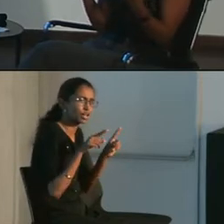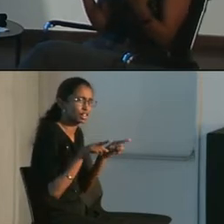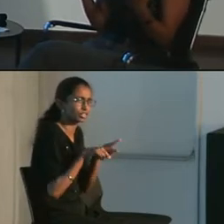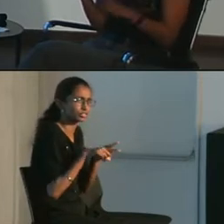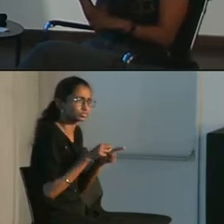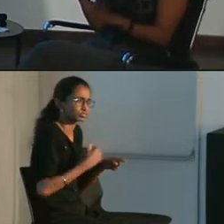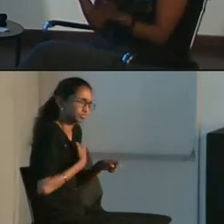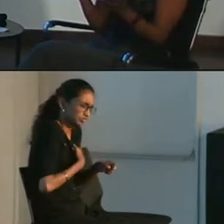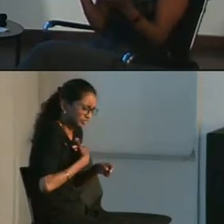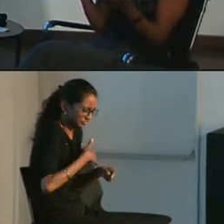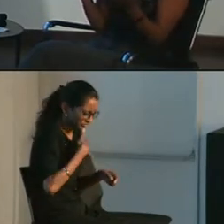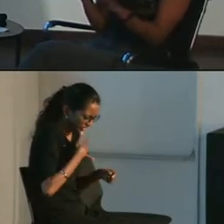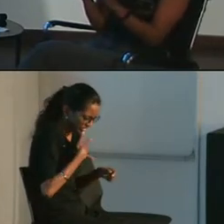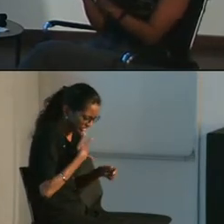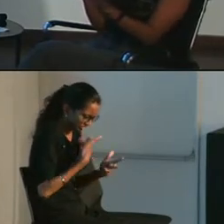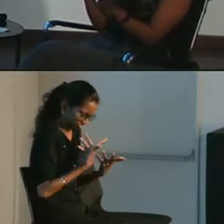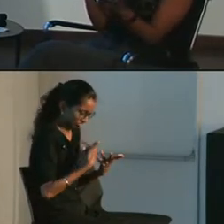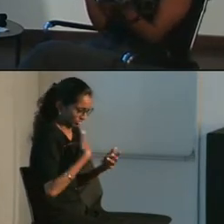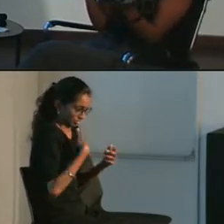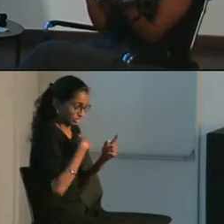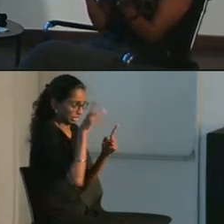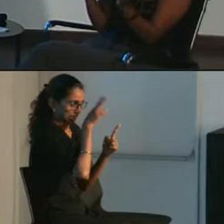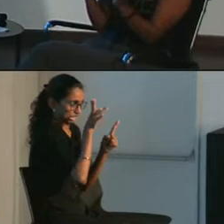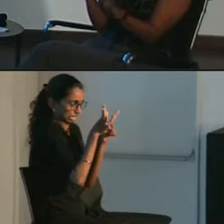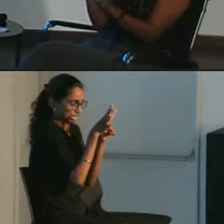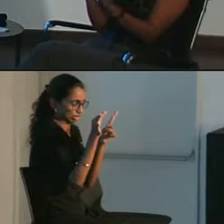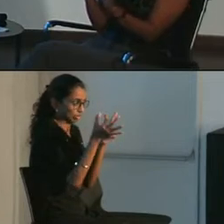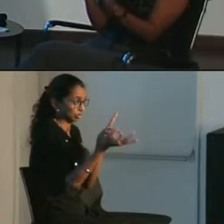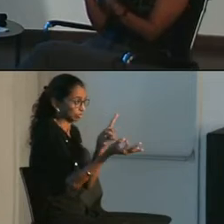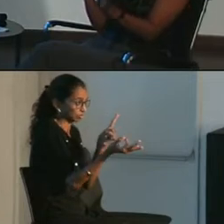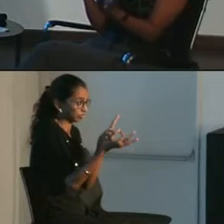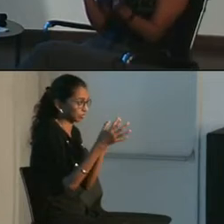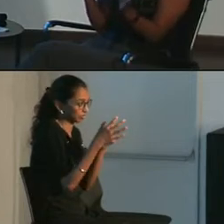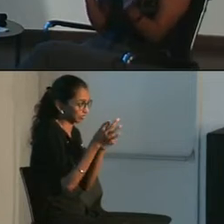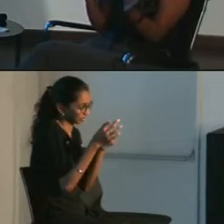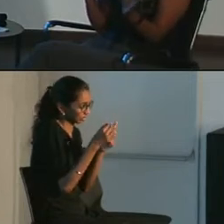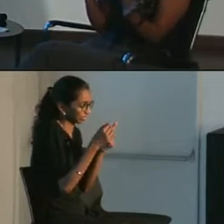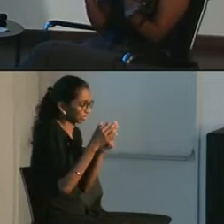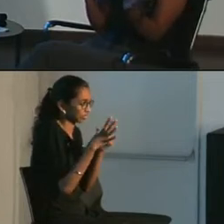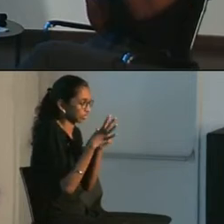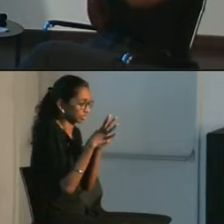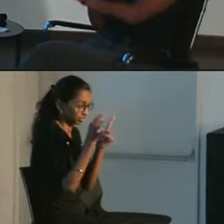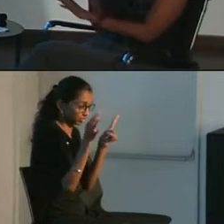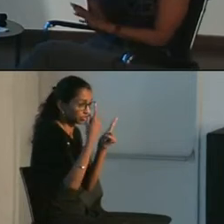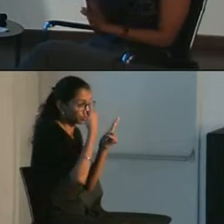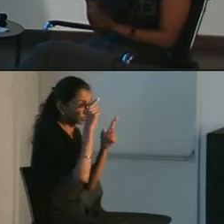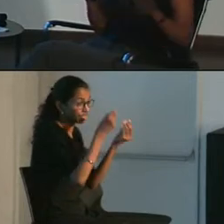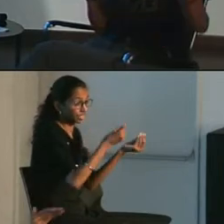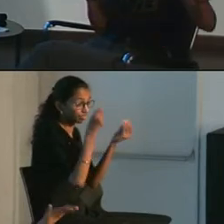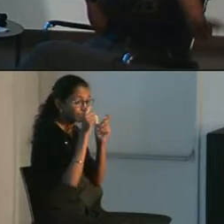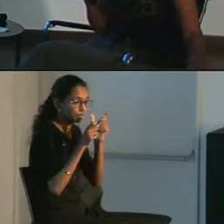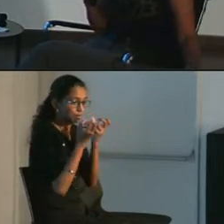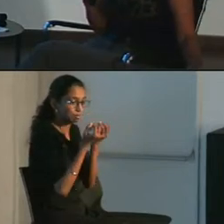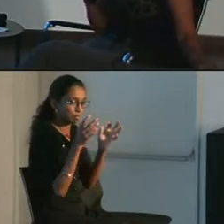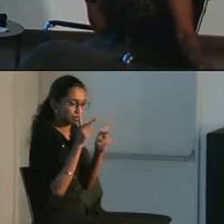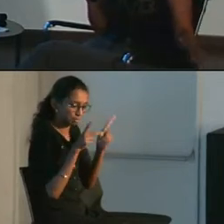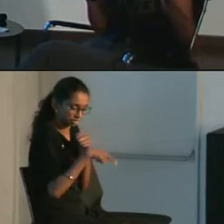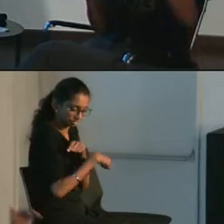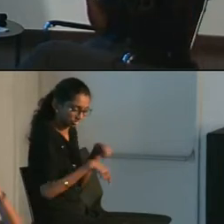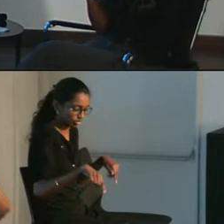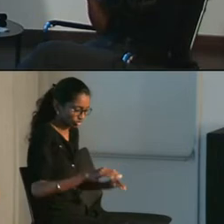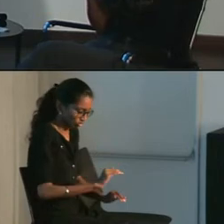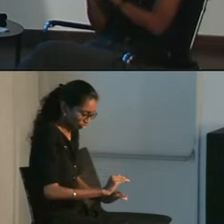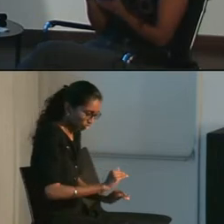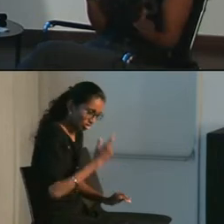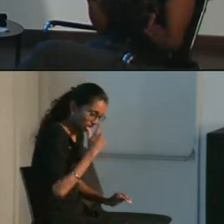question of how can you do something that can have resonance to various kinds of people, from a small girl